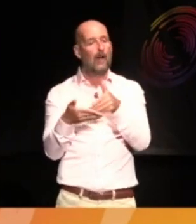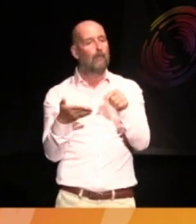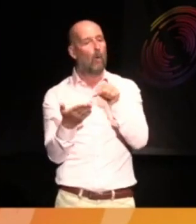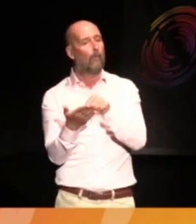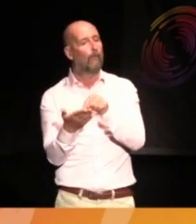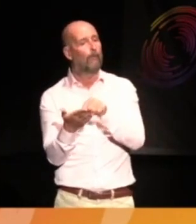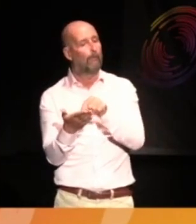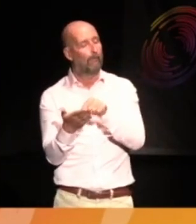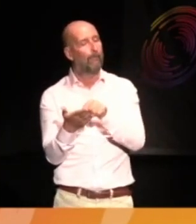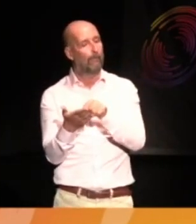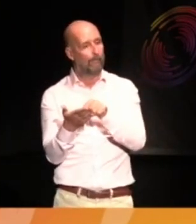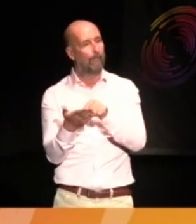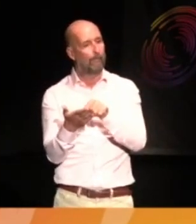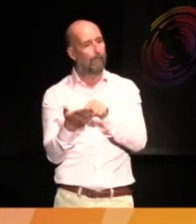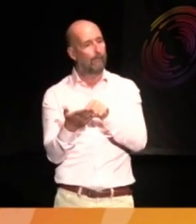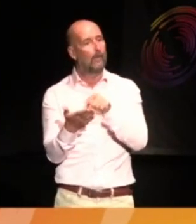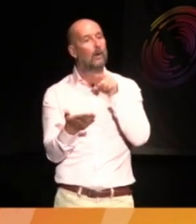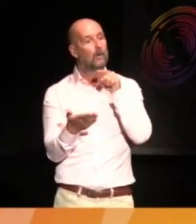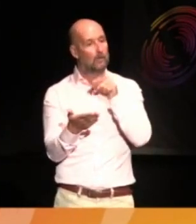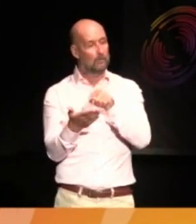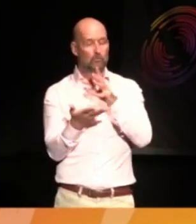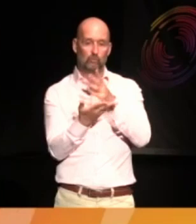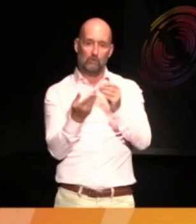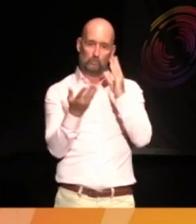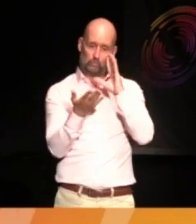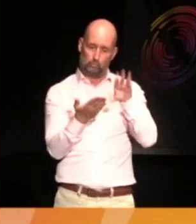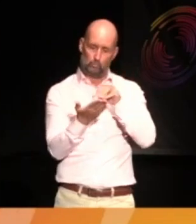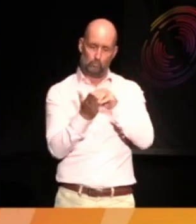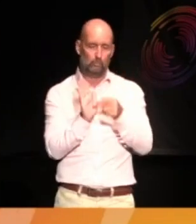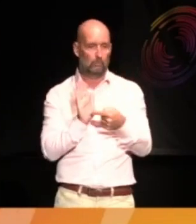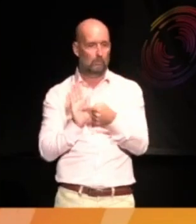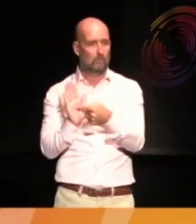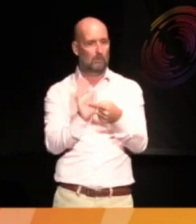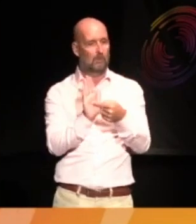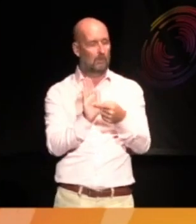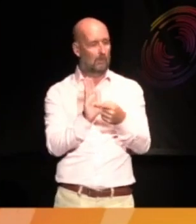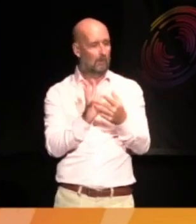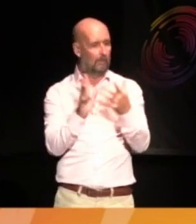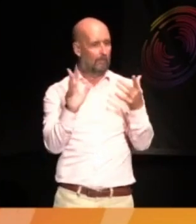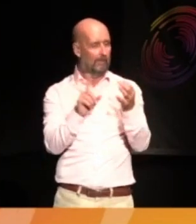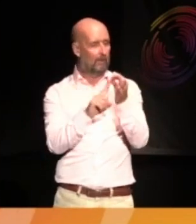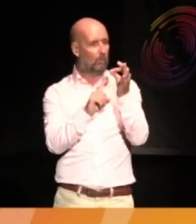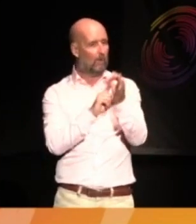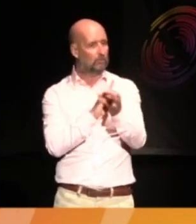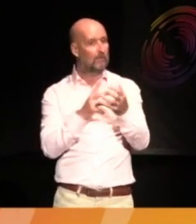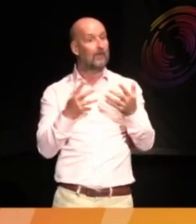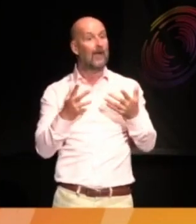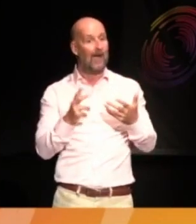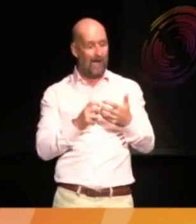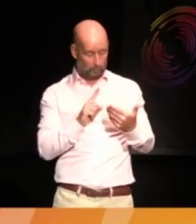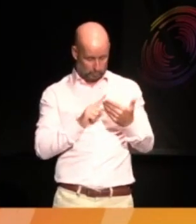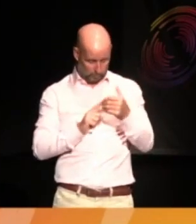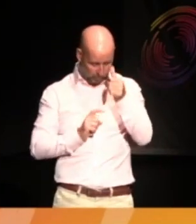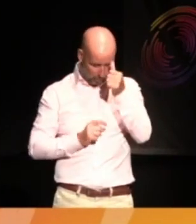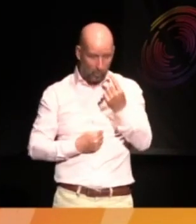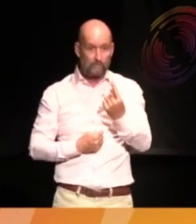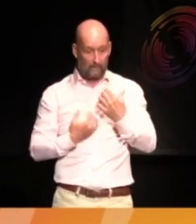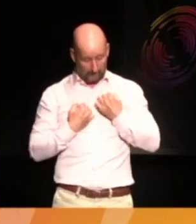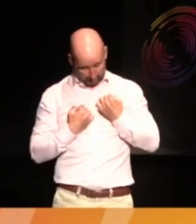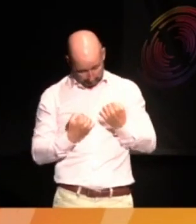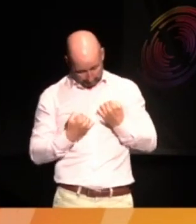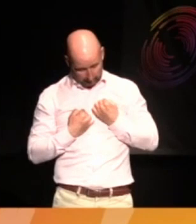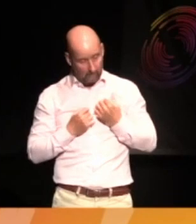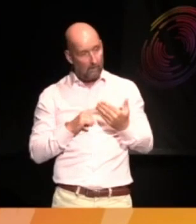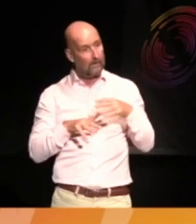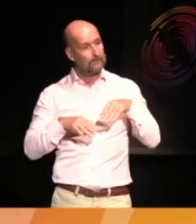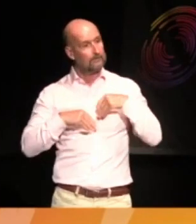to bring together this very intimate question of knowing oneself and recognition with this